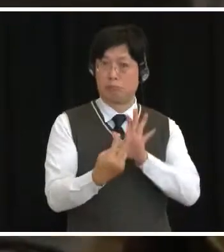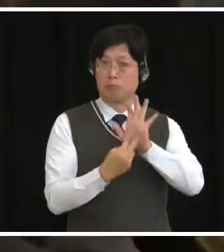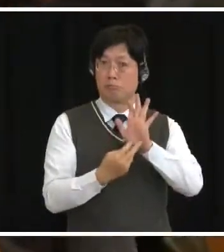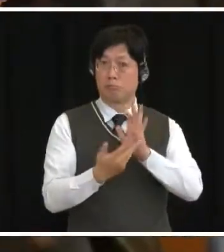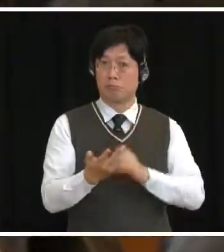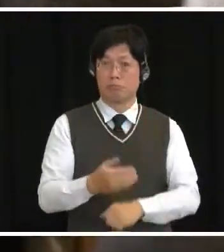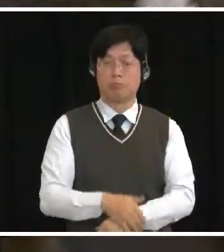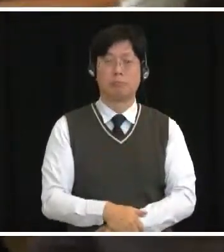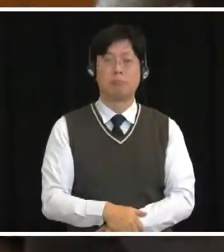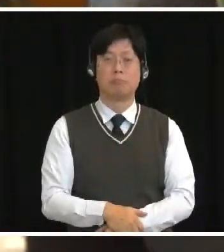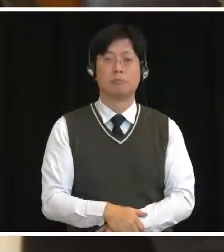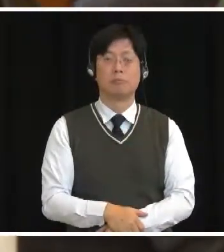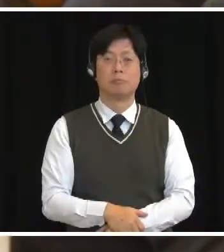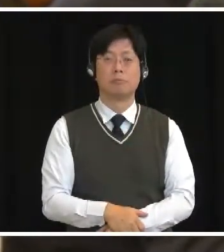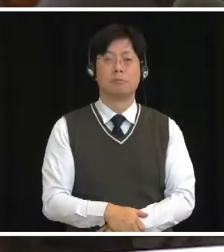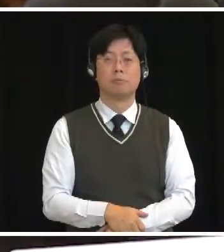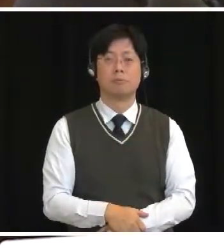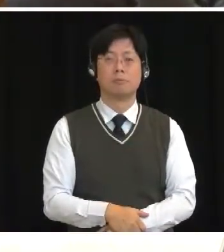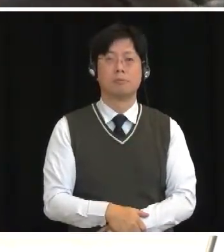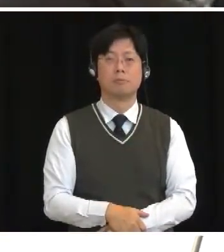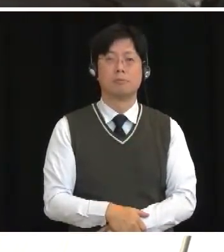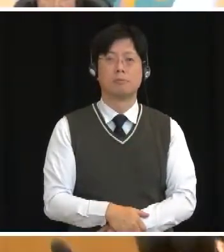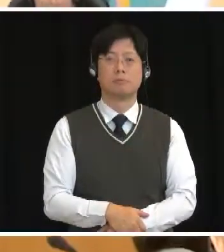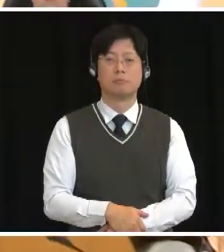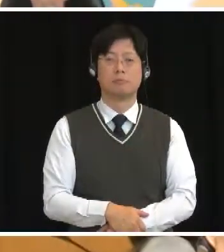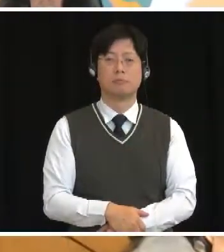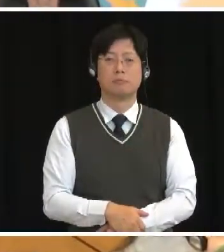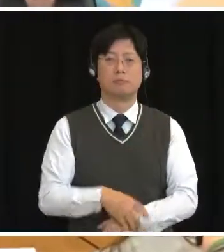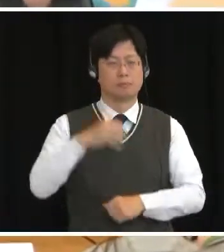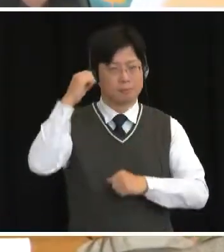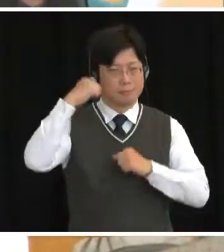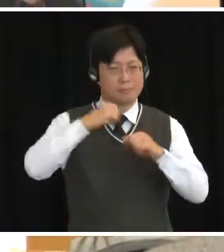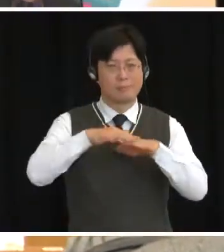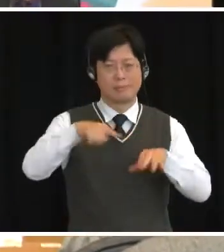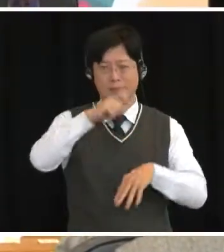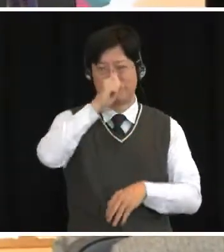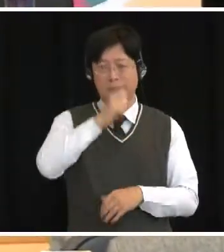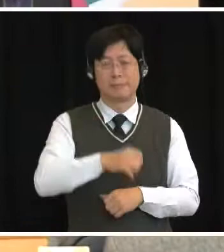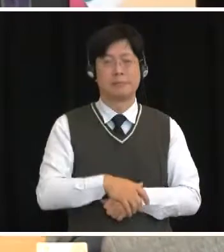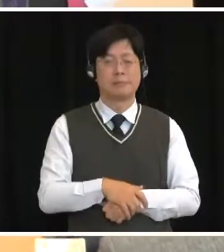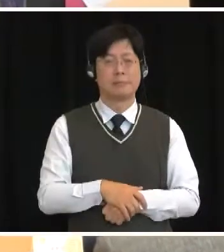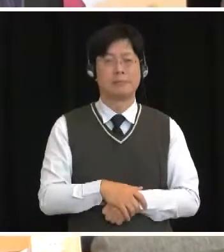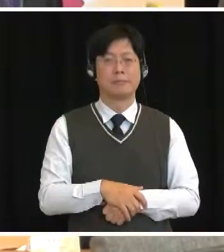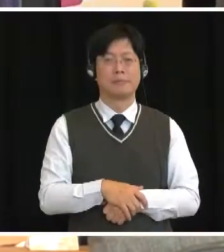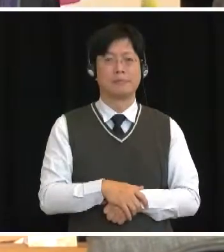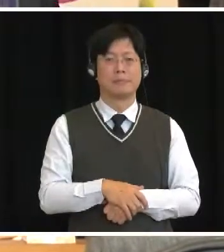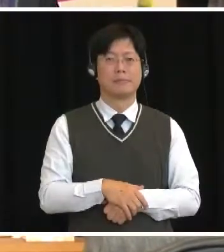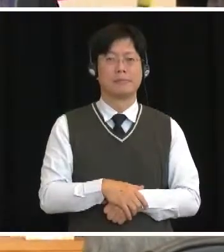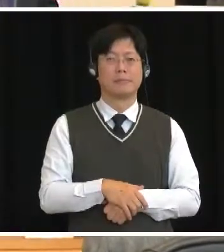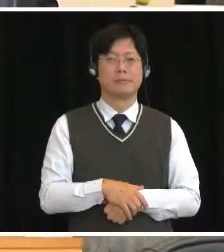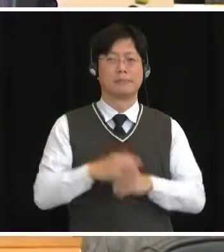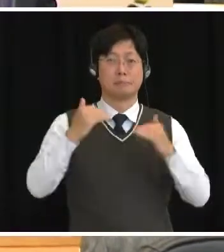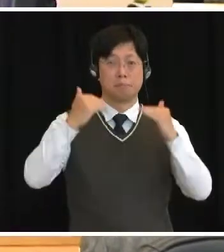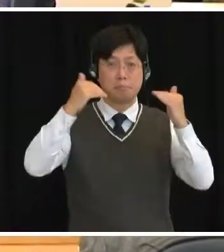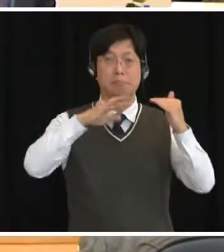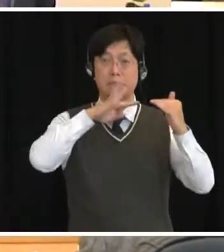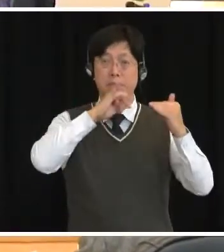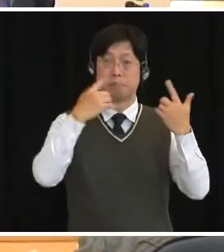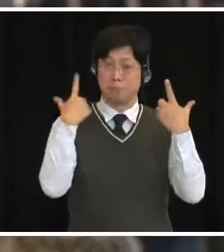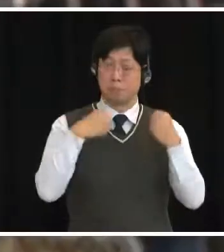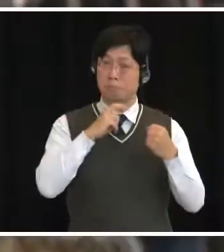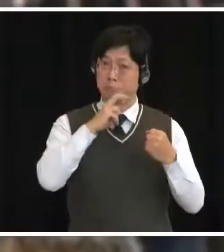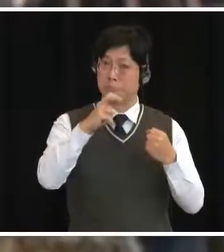As for the age of majority, again, the Ministry of Justice. Good morning, members of